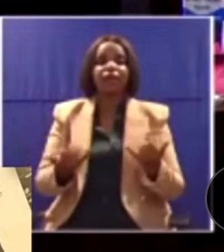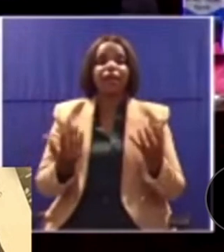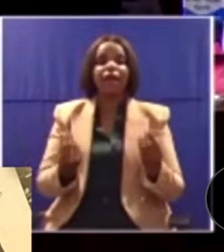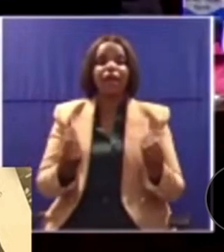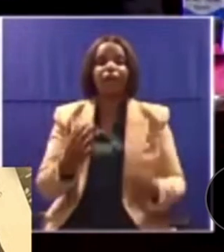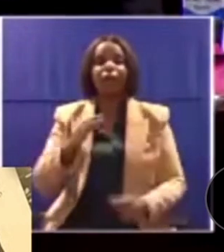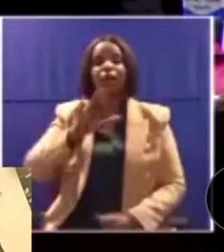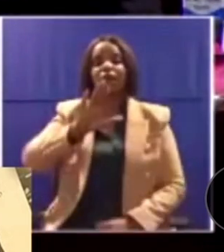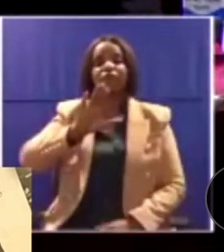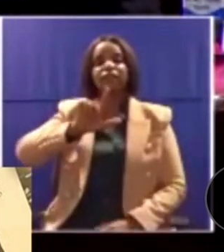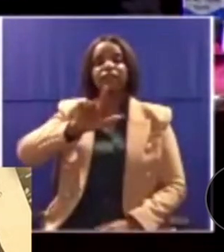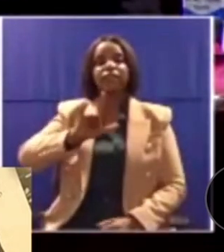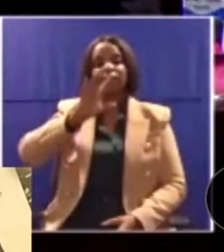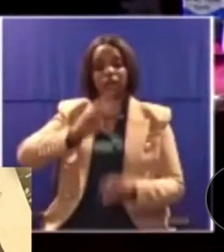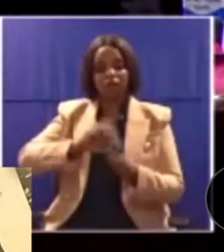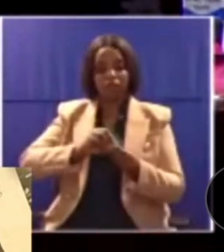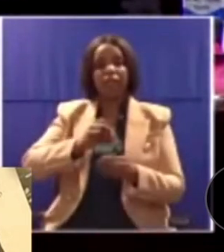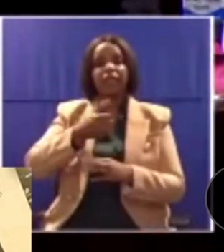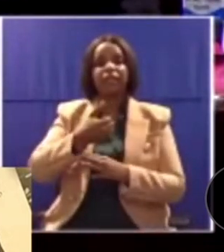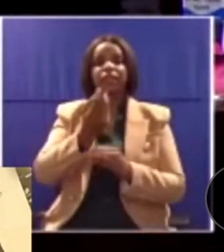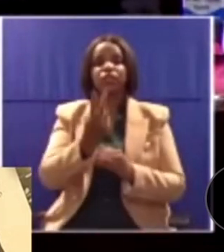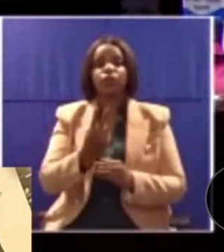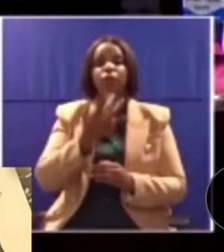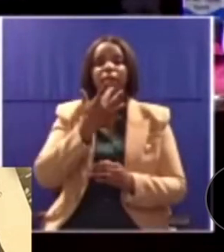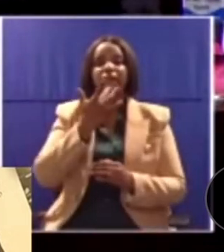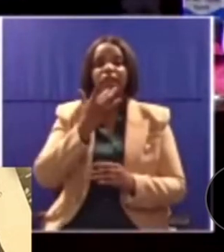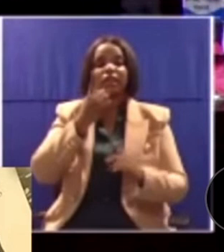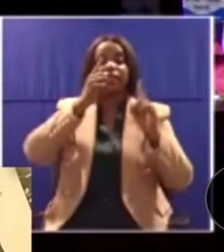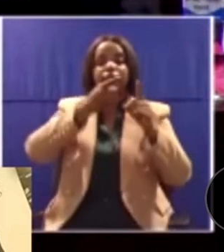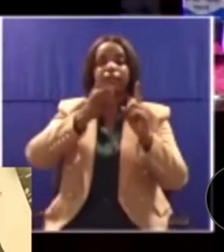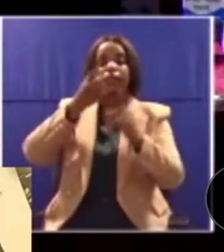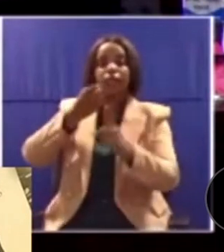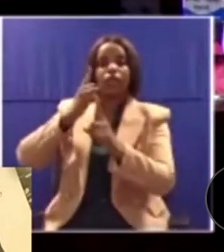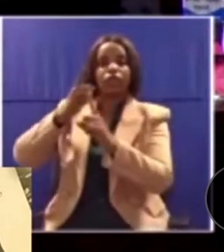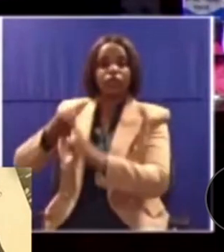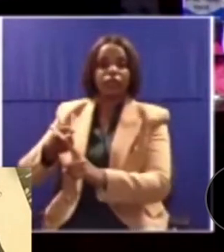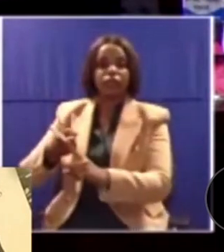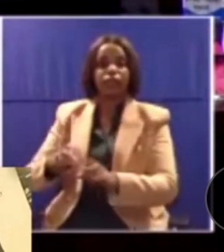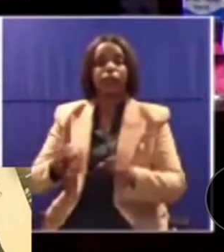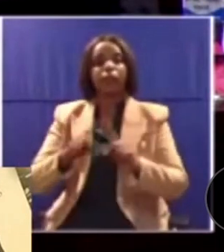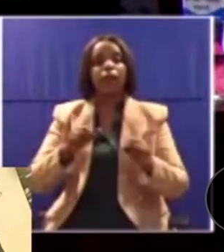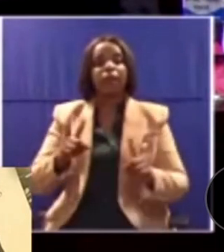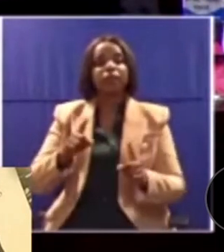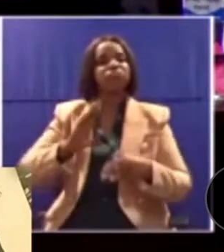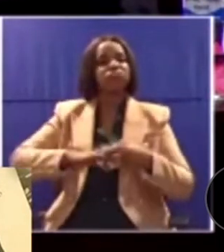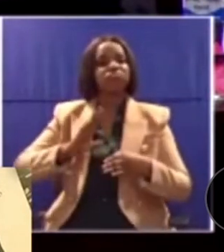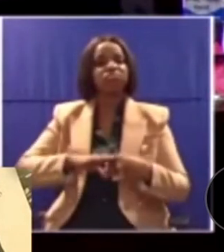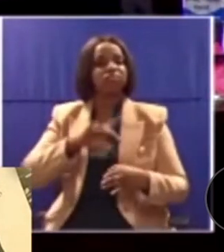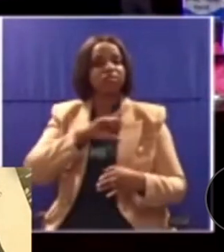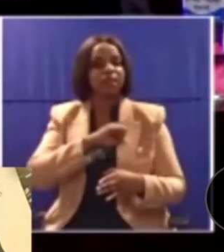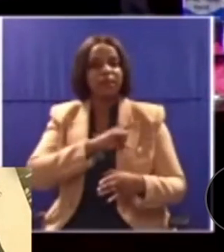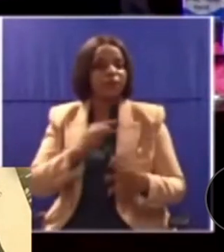of 62 preferred destinations. The main reasons given for that are